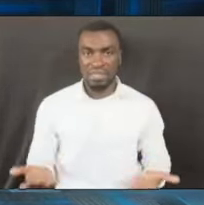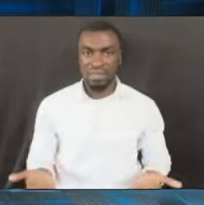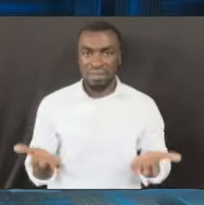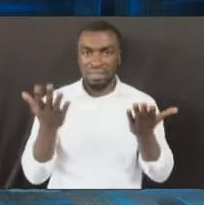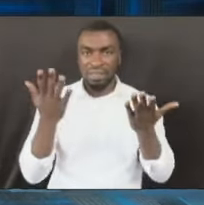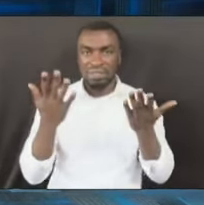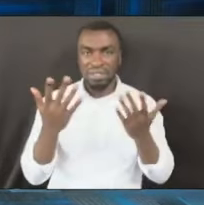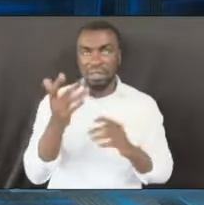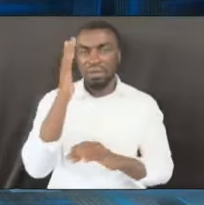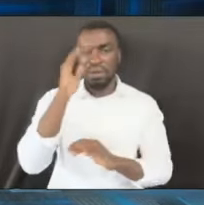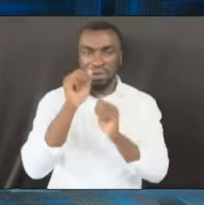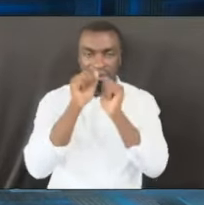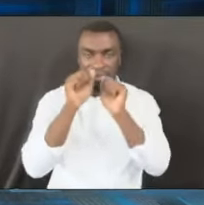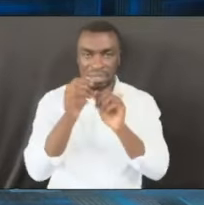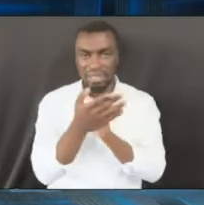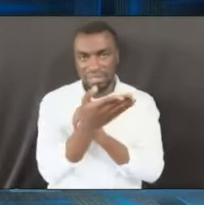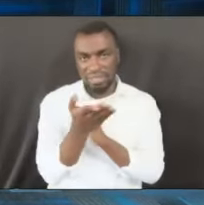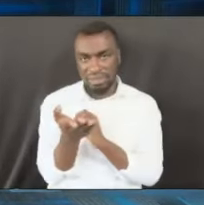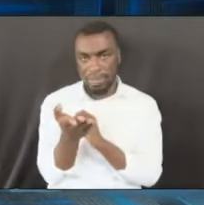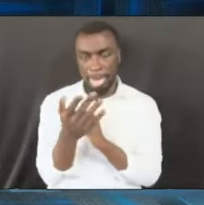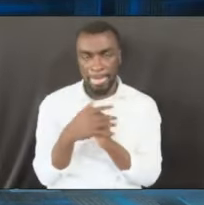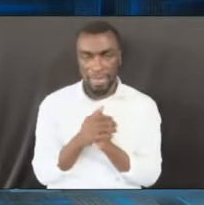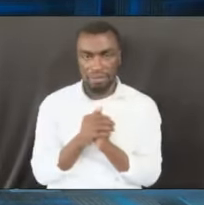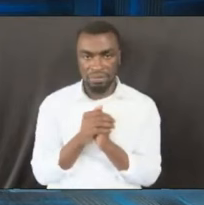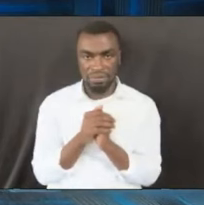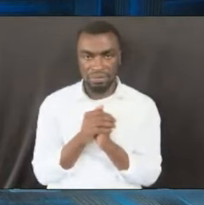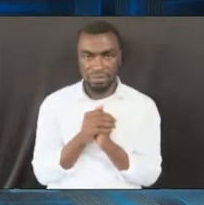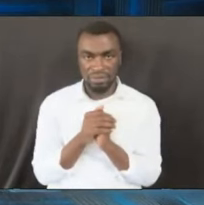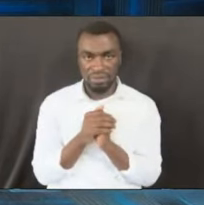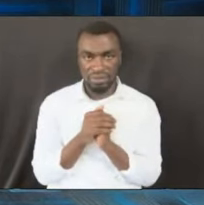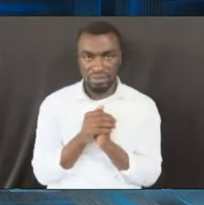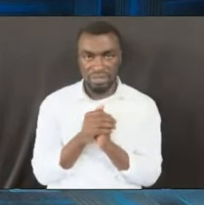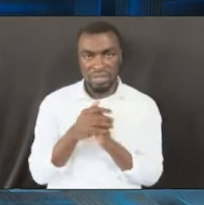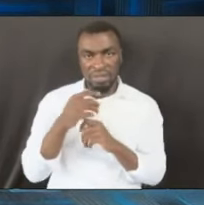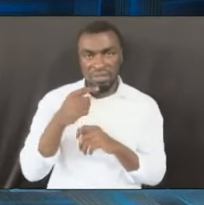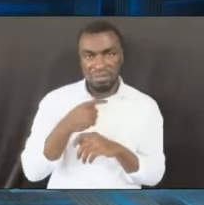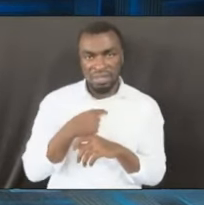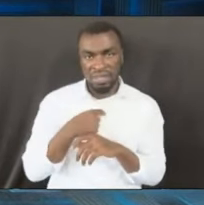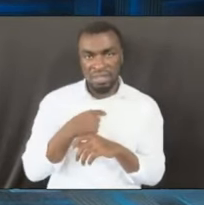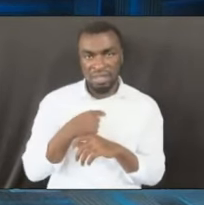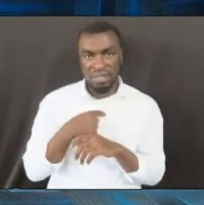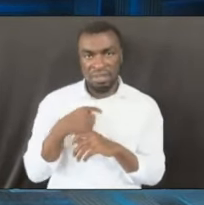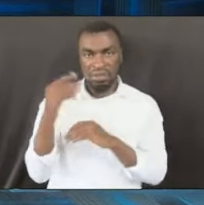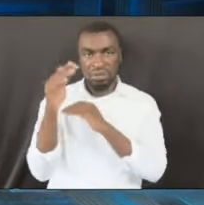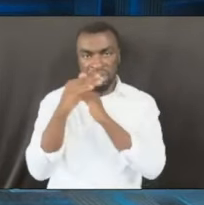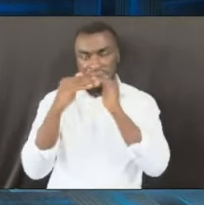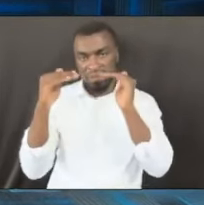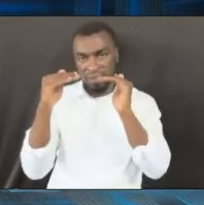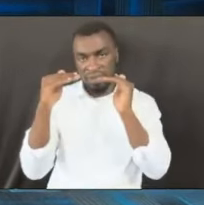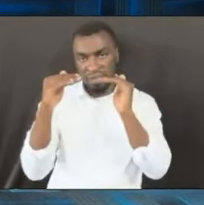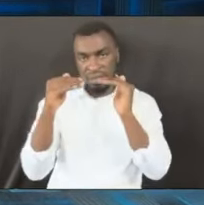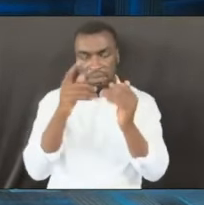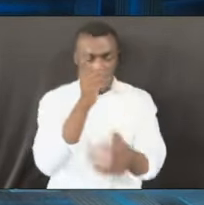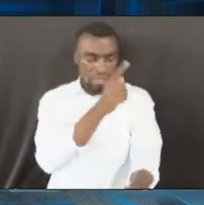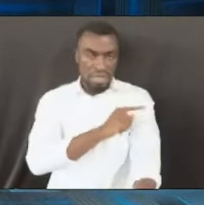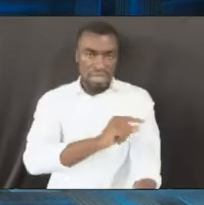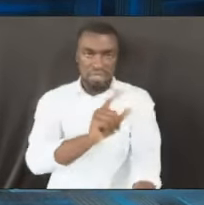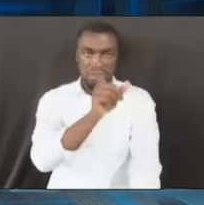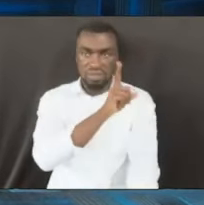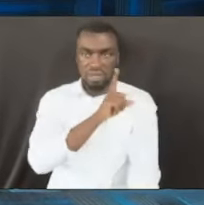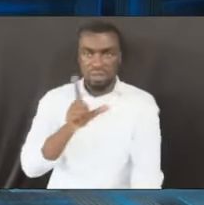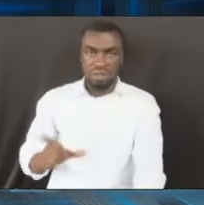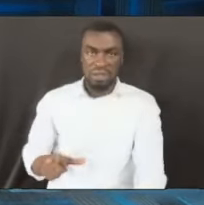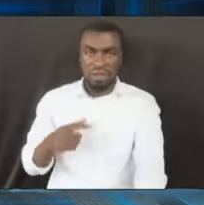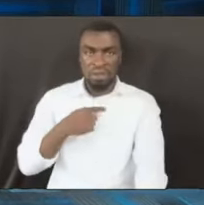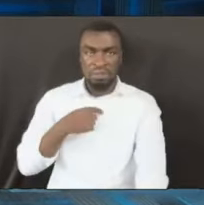But I don't think you can beat me. I am heaven bound, by the way. by the grace of the Lord, I have taken Jesus